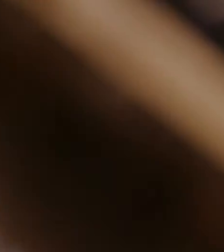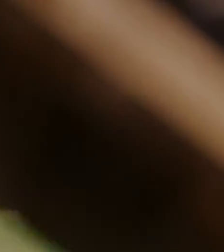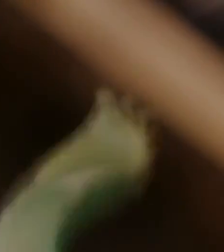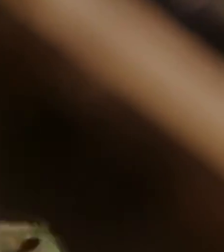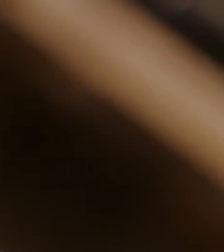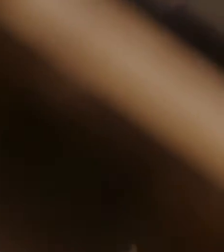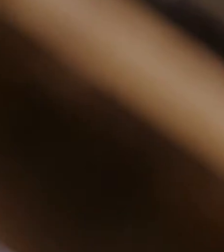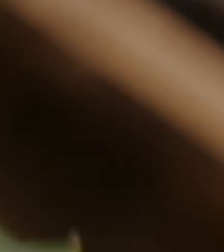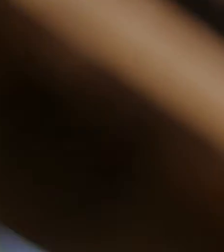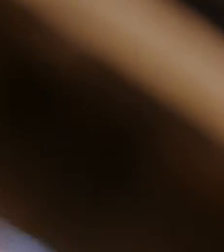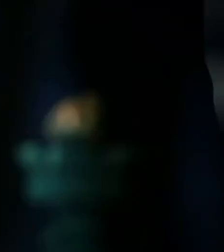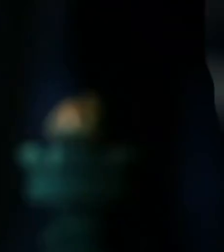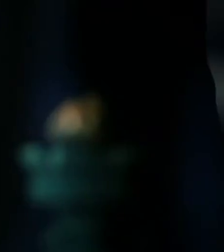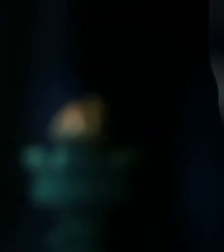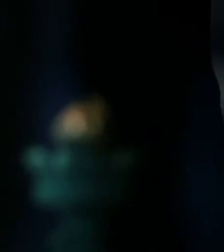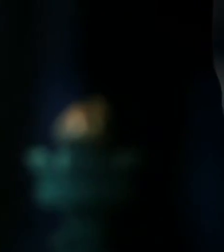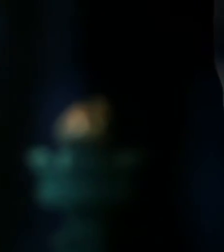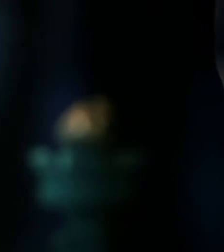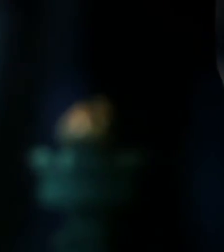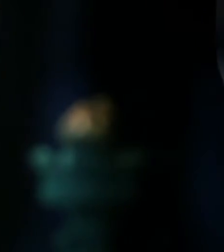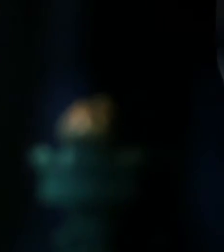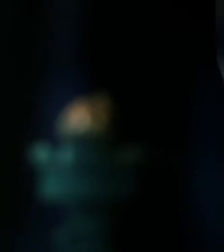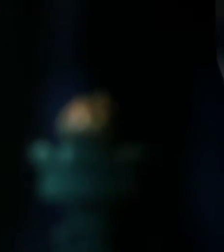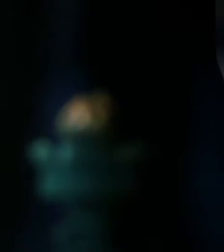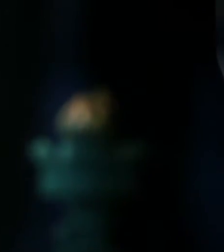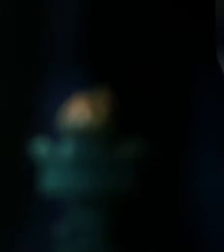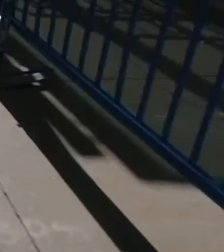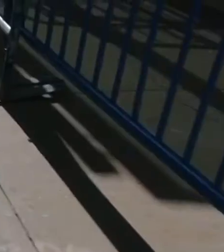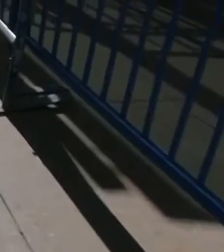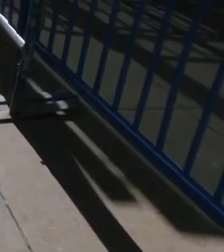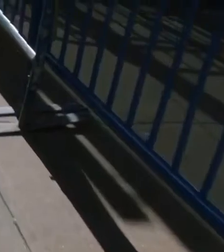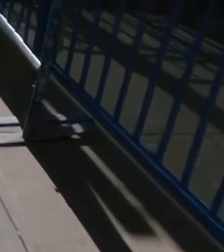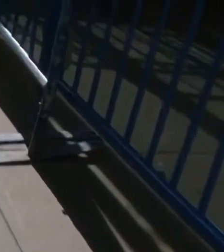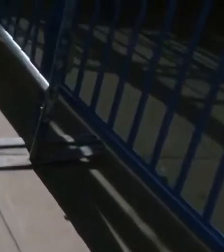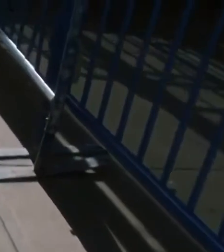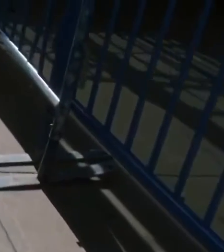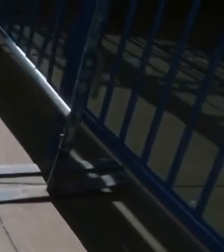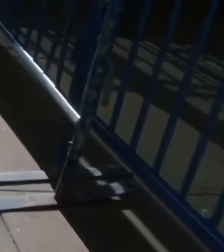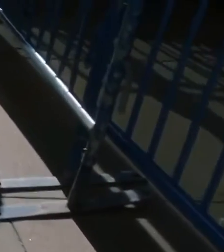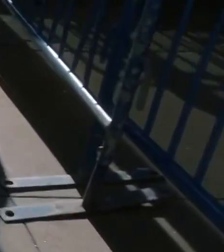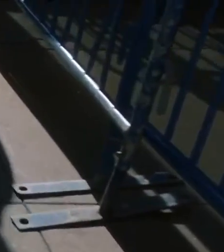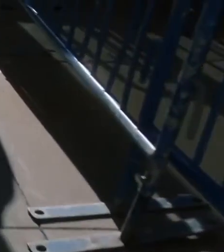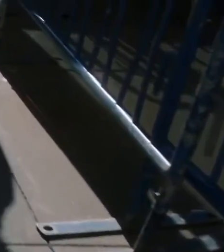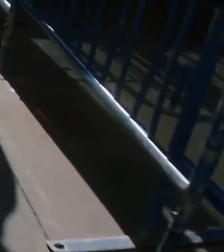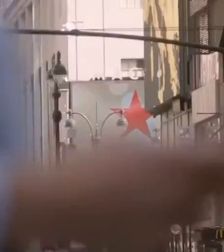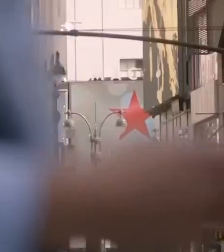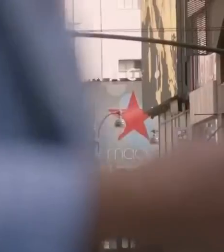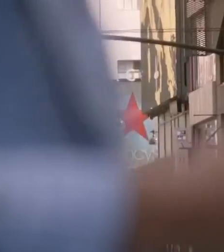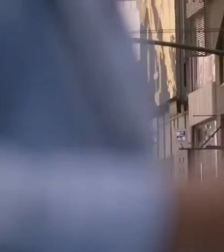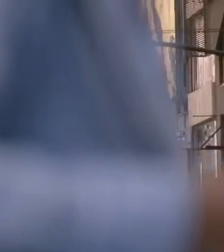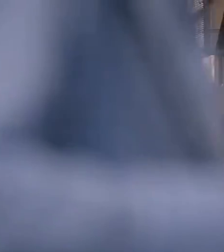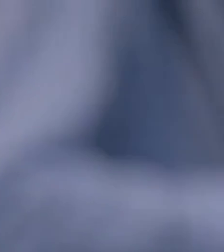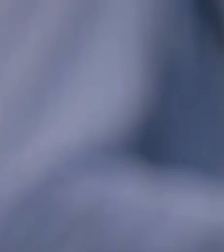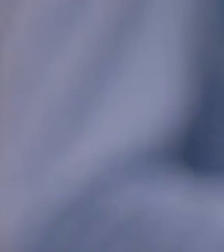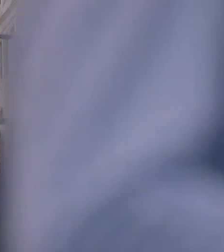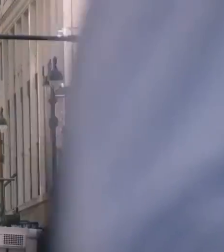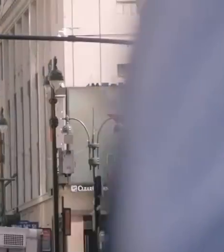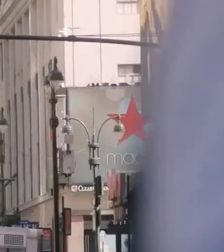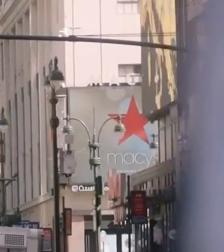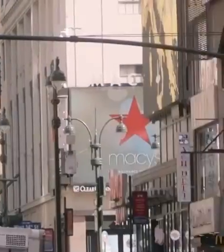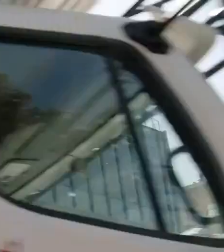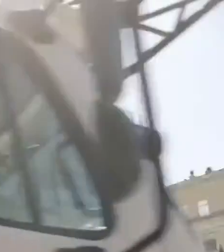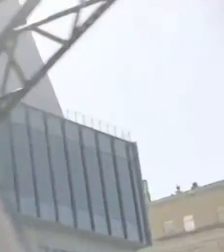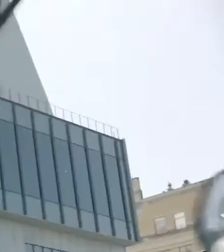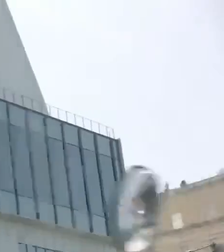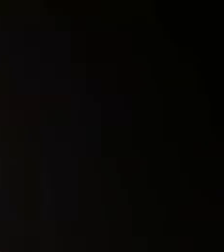When I first received DACA, man, I was with my mom and my sister, and we were just praising God. She was